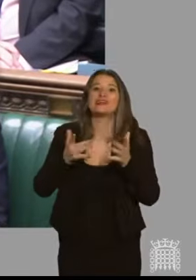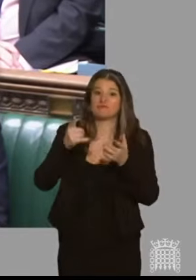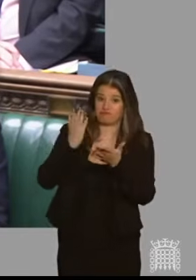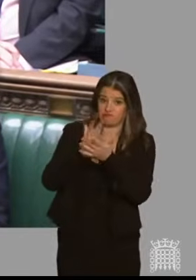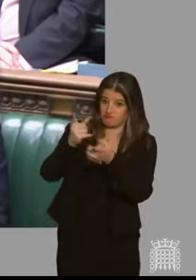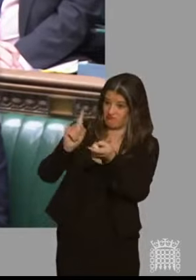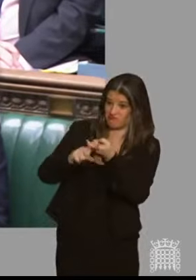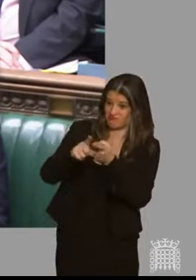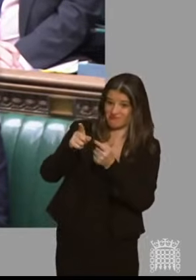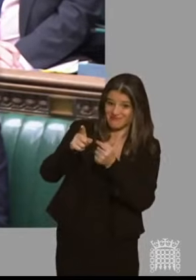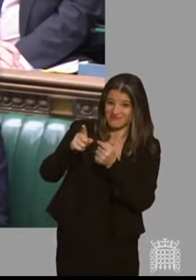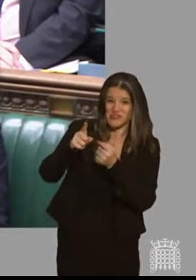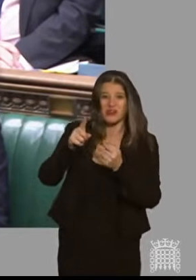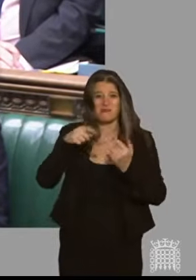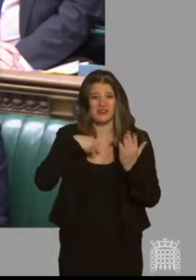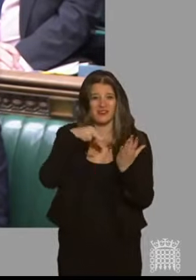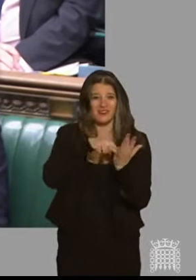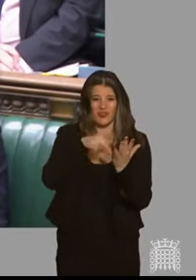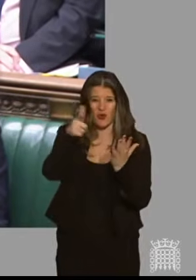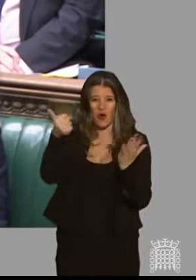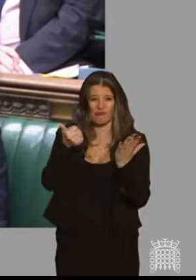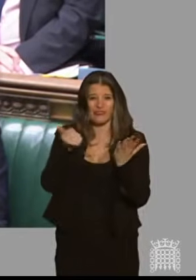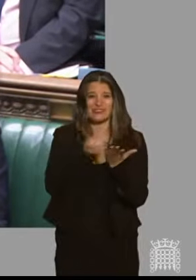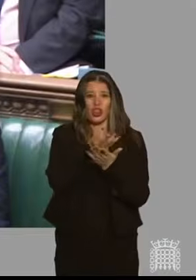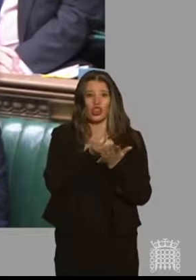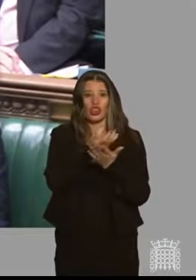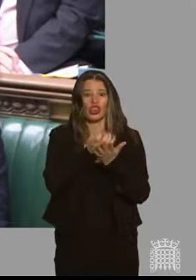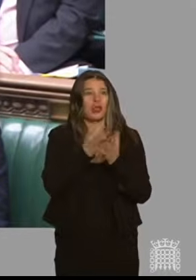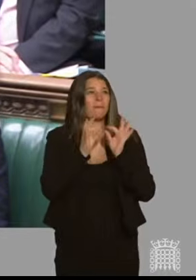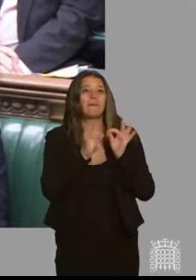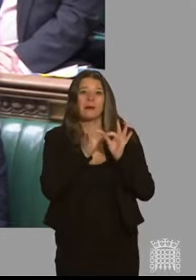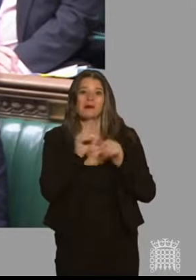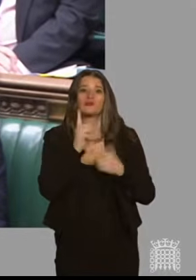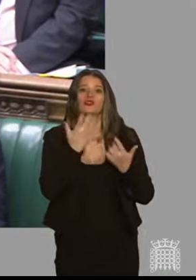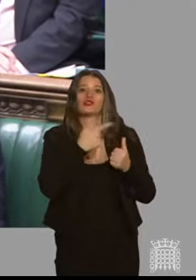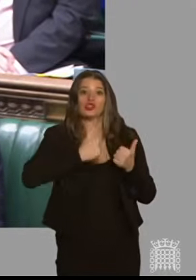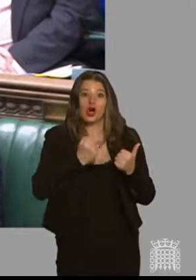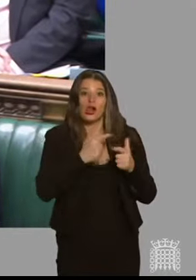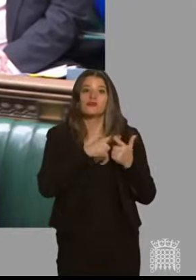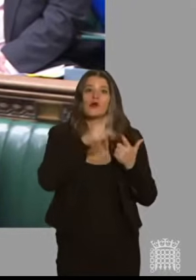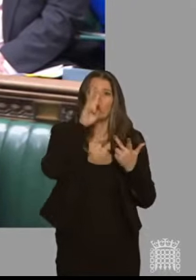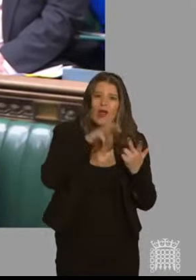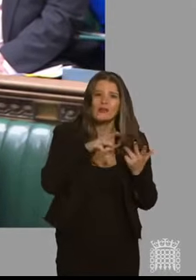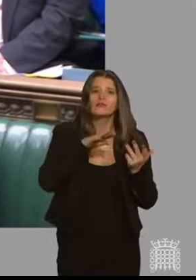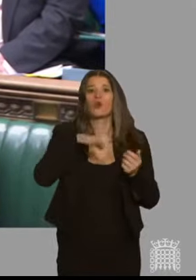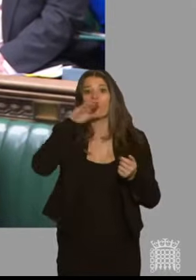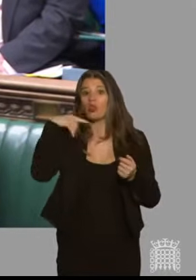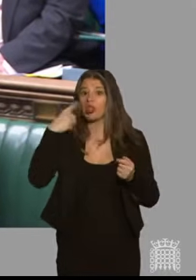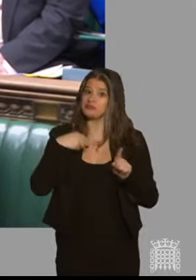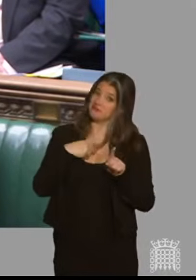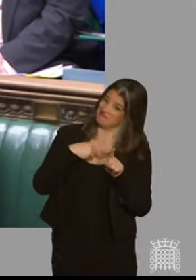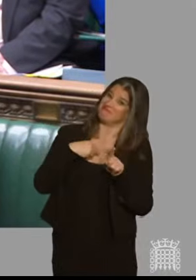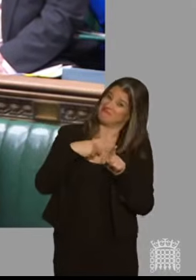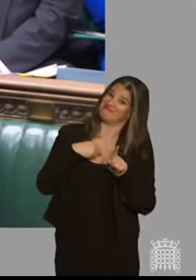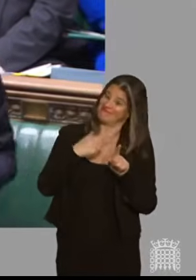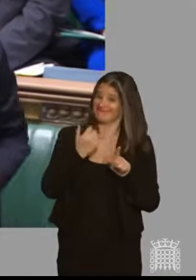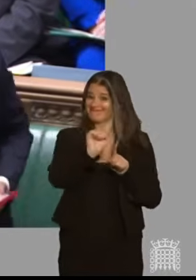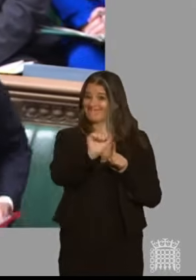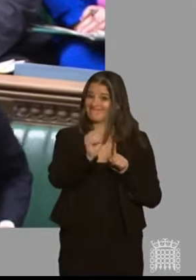none of it is funded. So why doesn't he come clean and tell him under his plans, Britain people's taxes are going up,